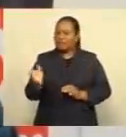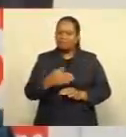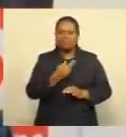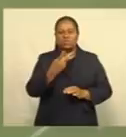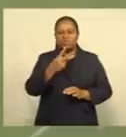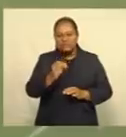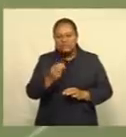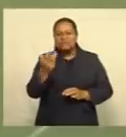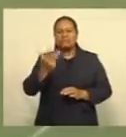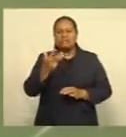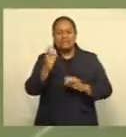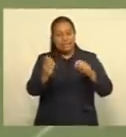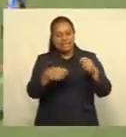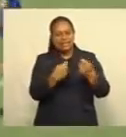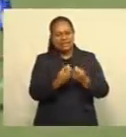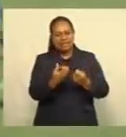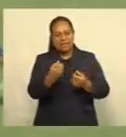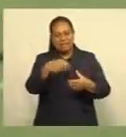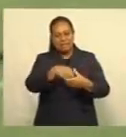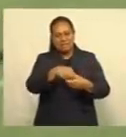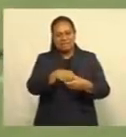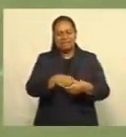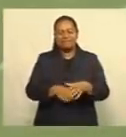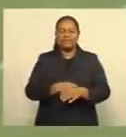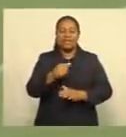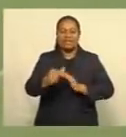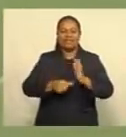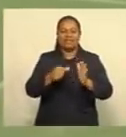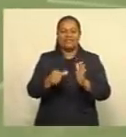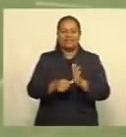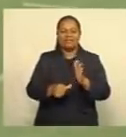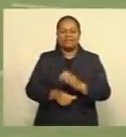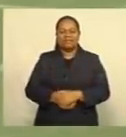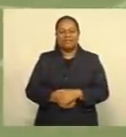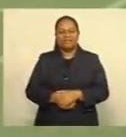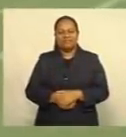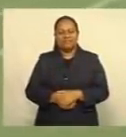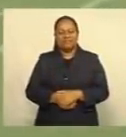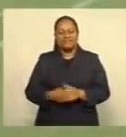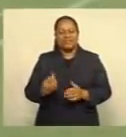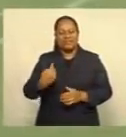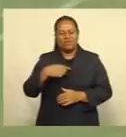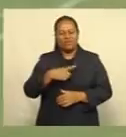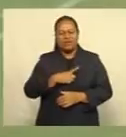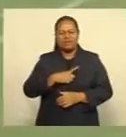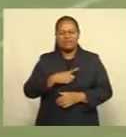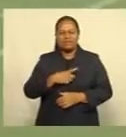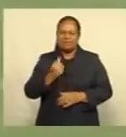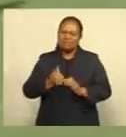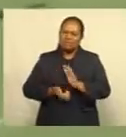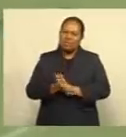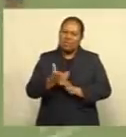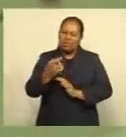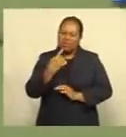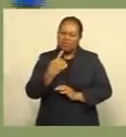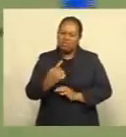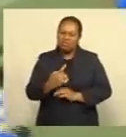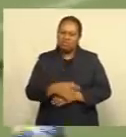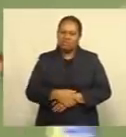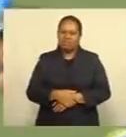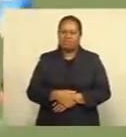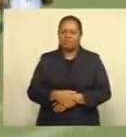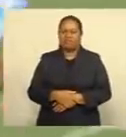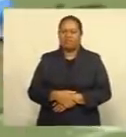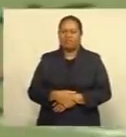2019. So I think that's the right way for us to go to, because a lot of NRL players are like